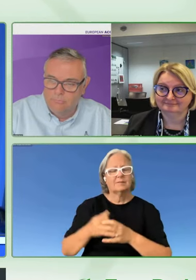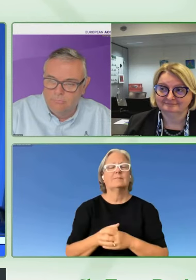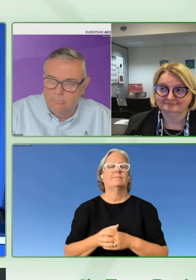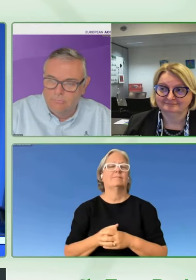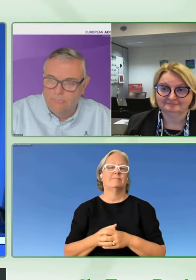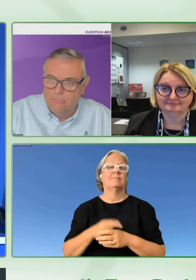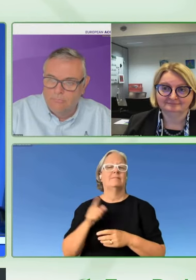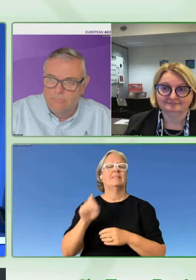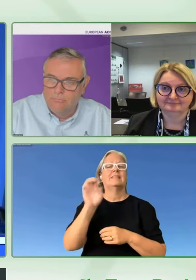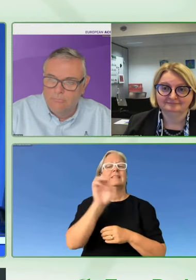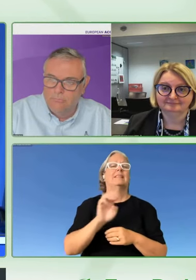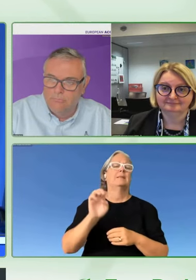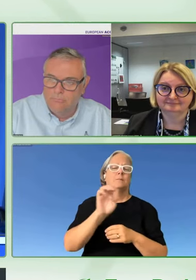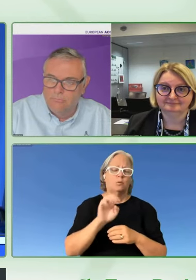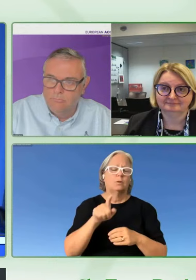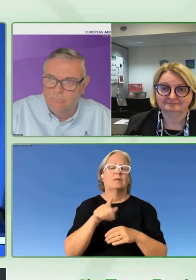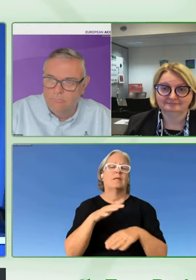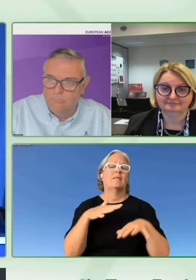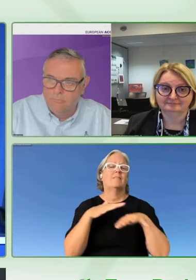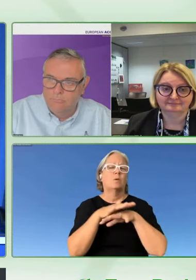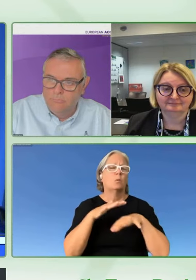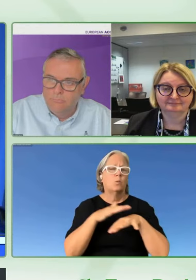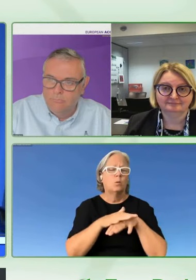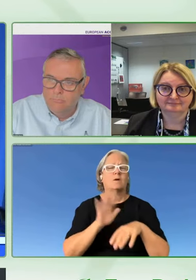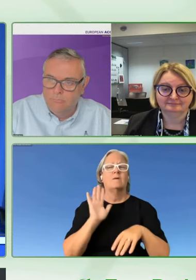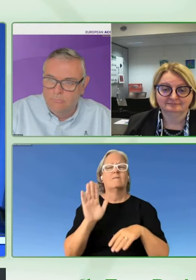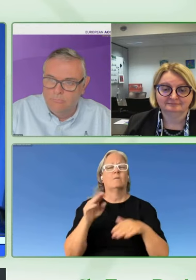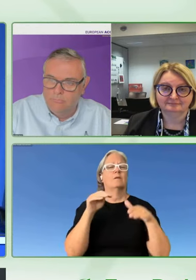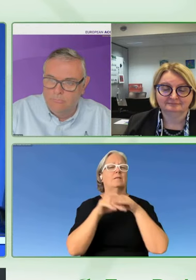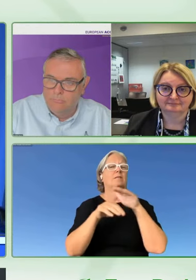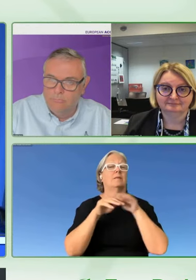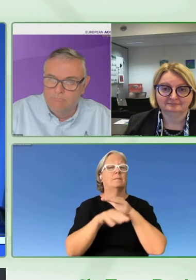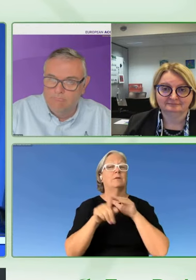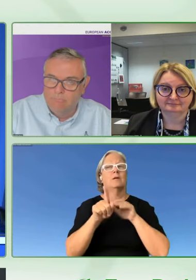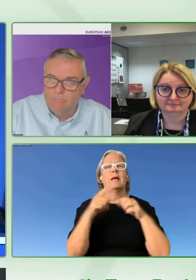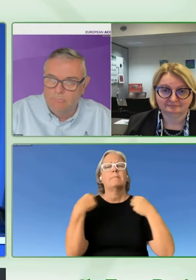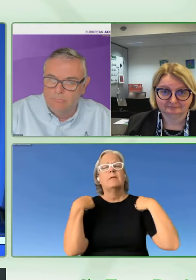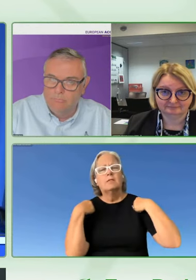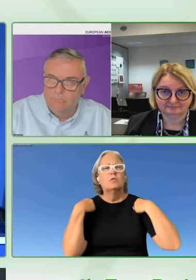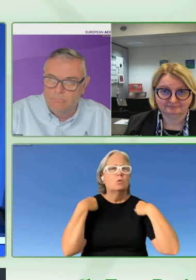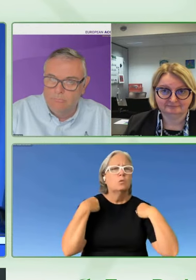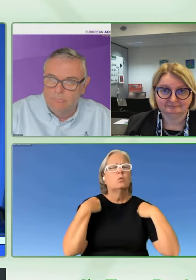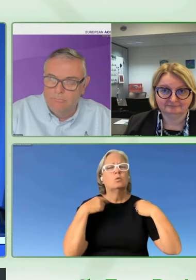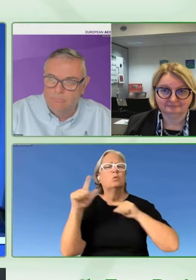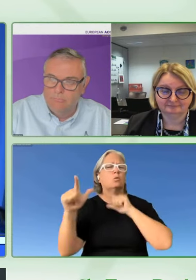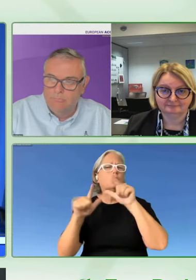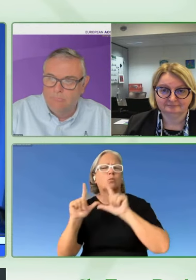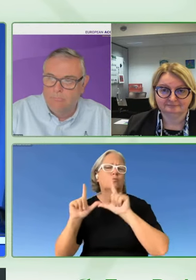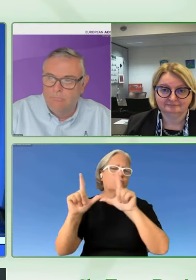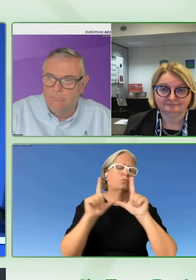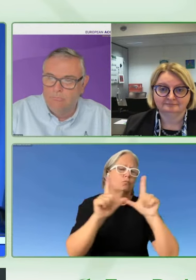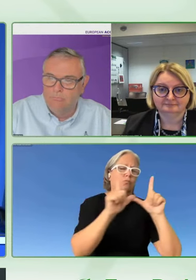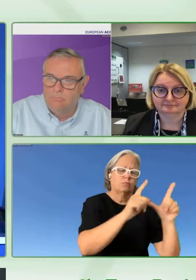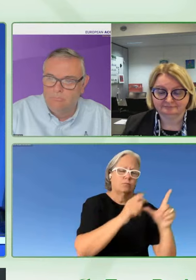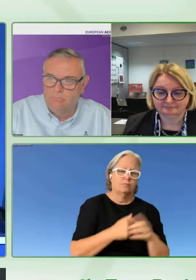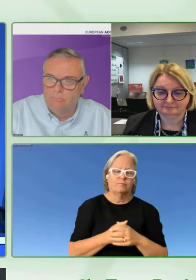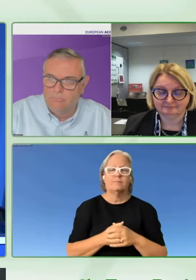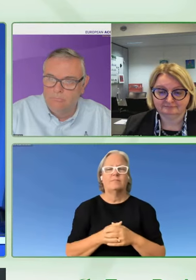for Accessibility Tourism, ENAT, and President of the Technical Committee for Standardization